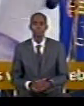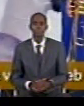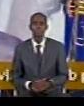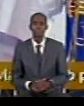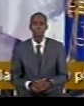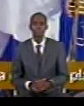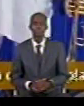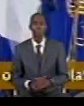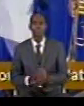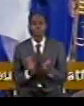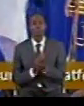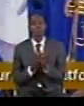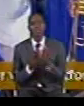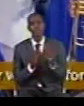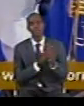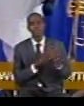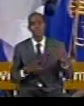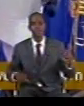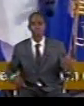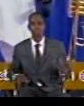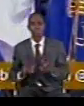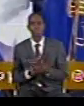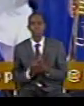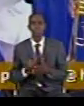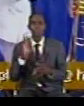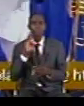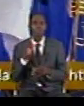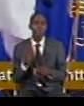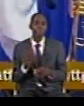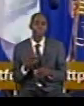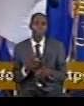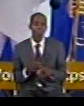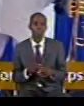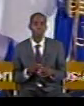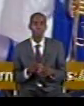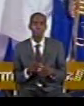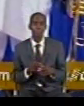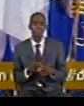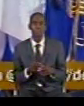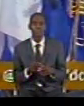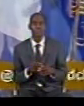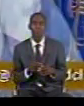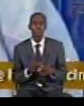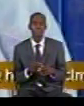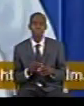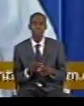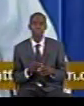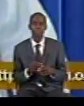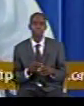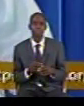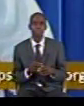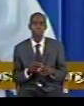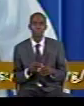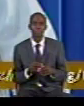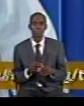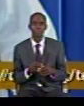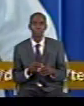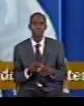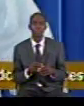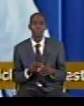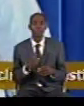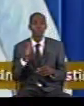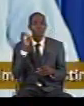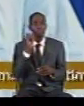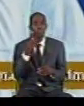Praise the Lord. Her name is Ndenyang from Osa region, Taraba State. She said she